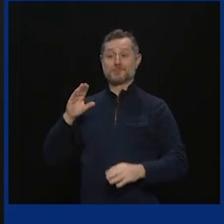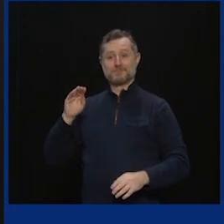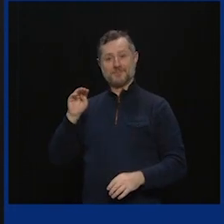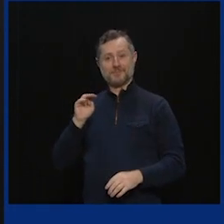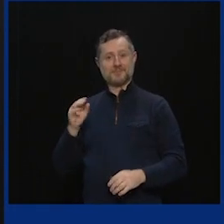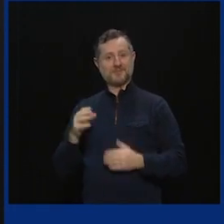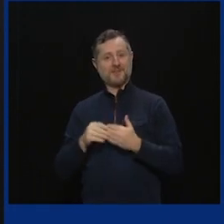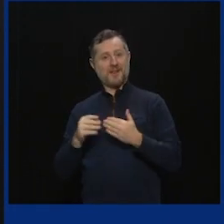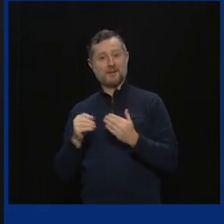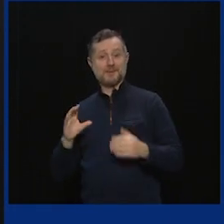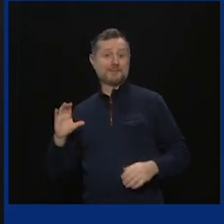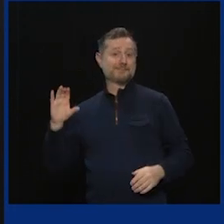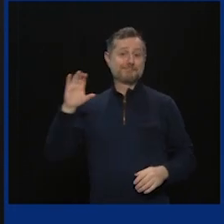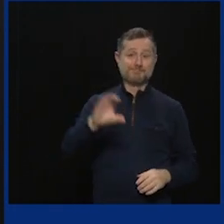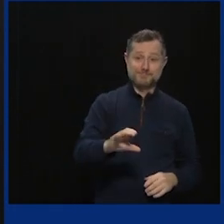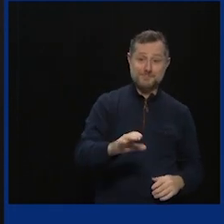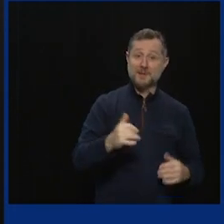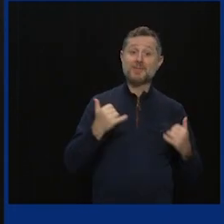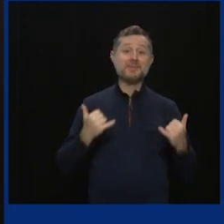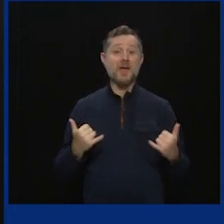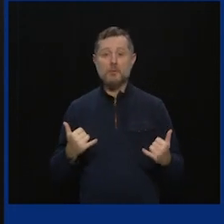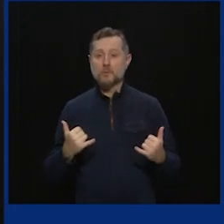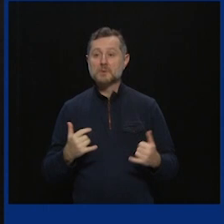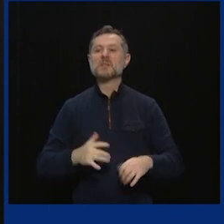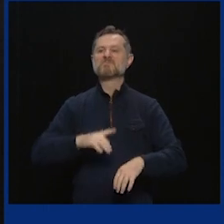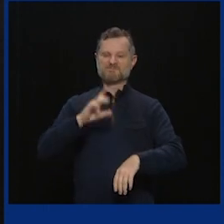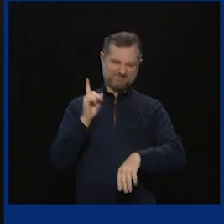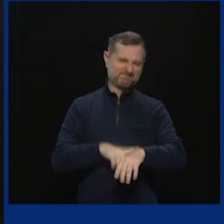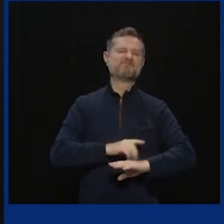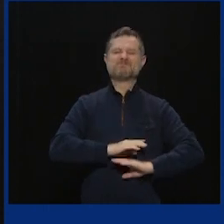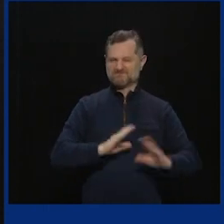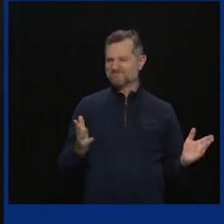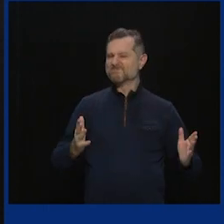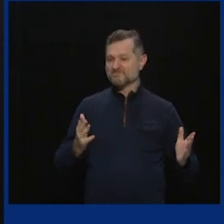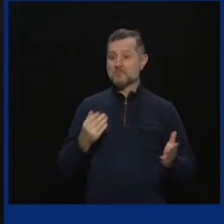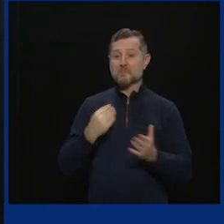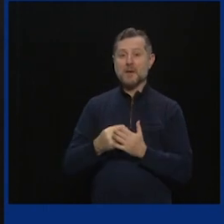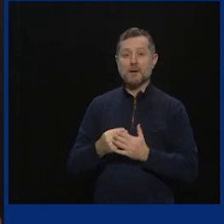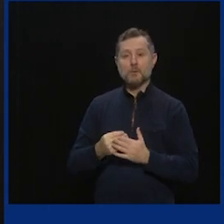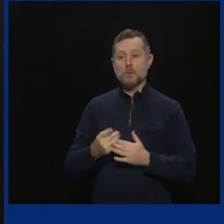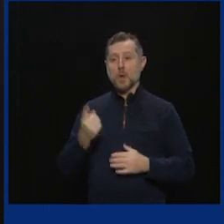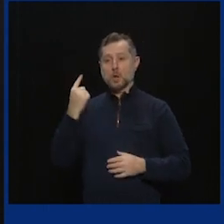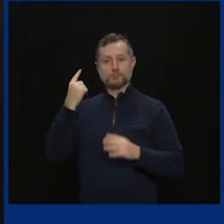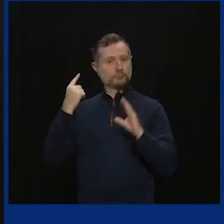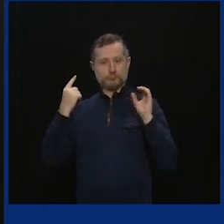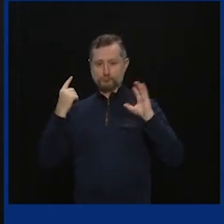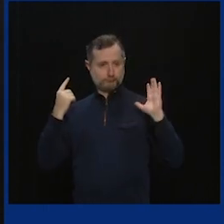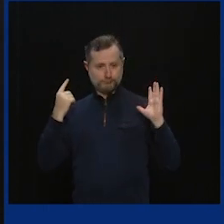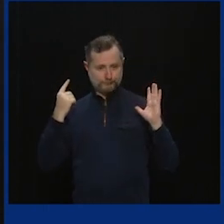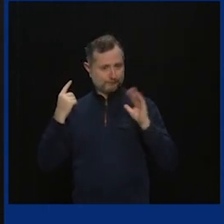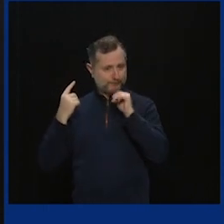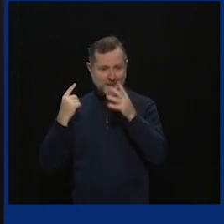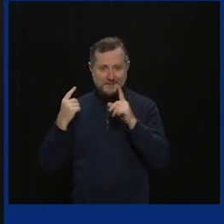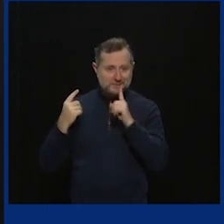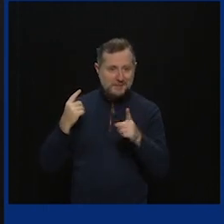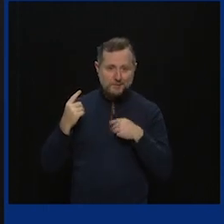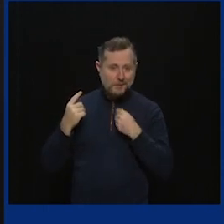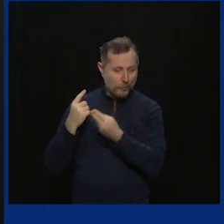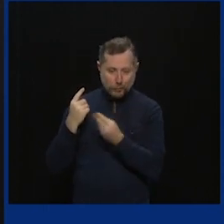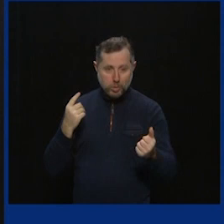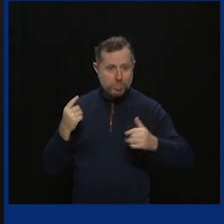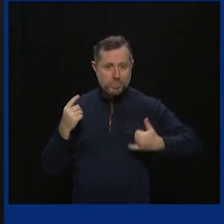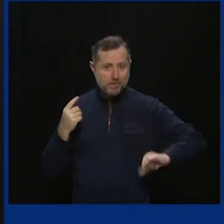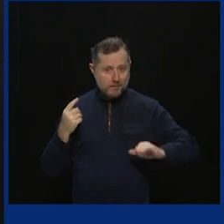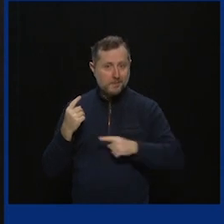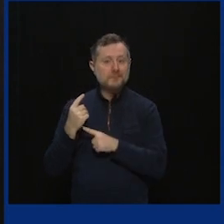and your timing is such that we didn't put that money aside or throw it back in the budget. We said the communities that had to endure